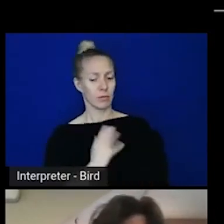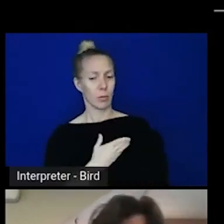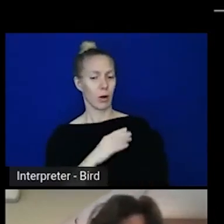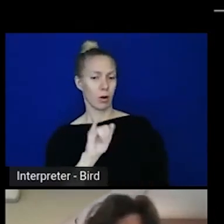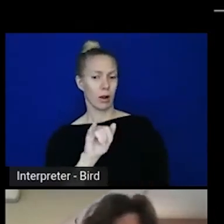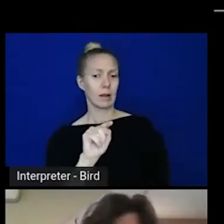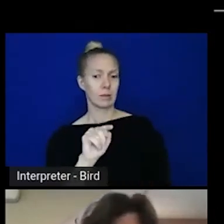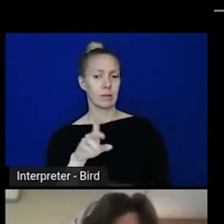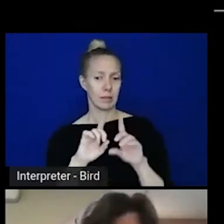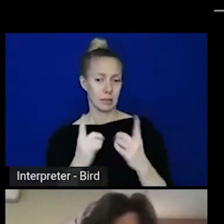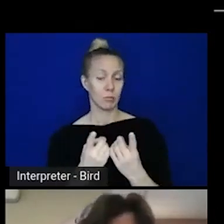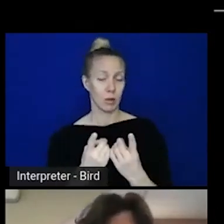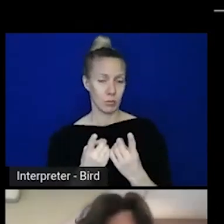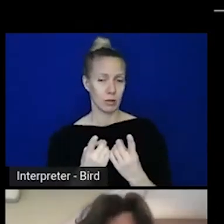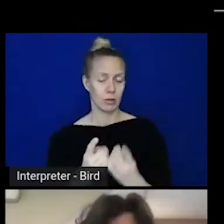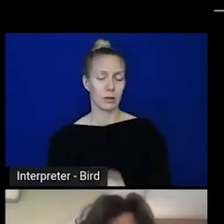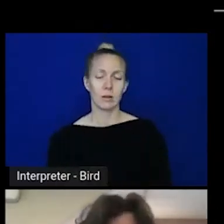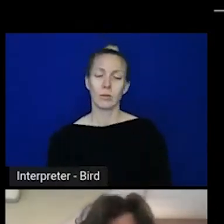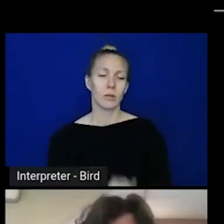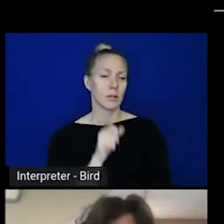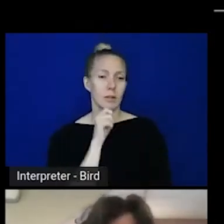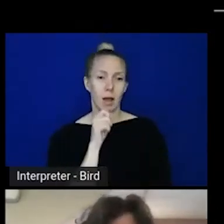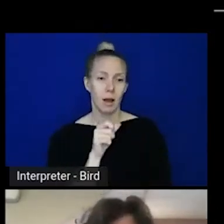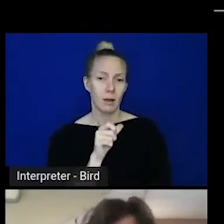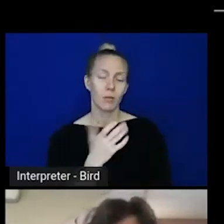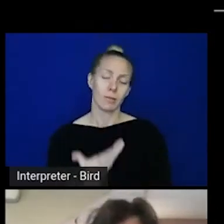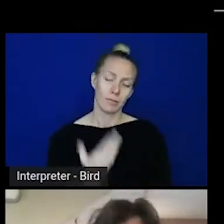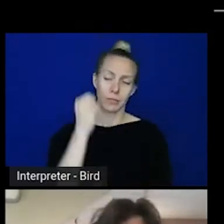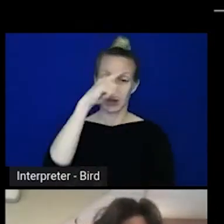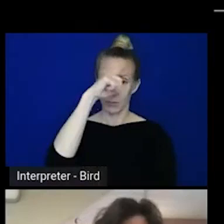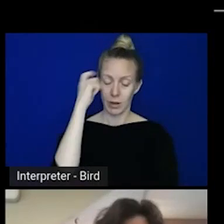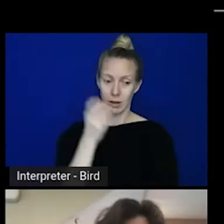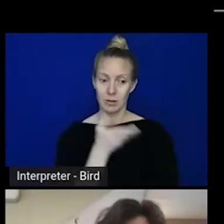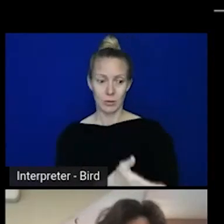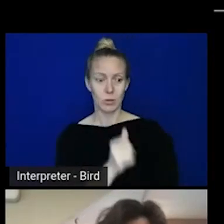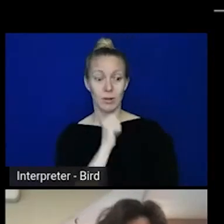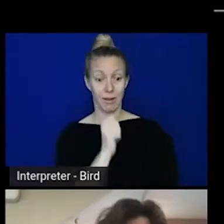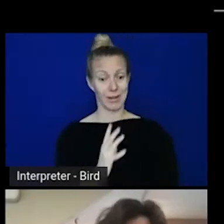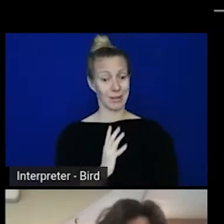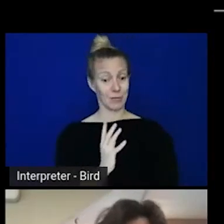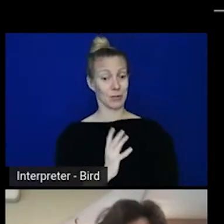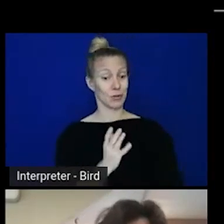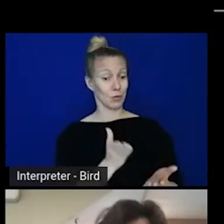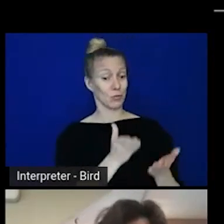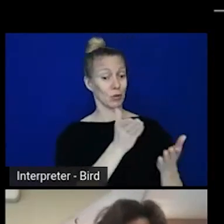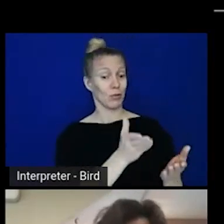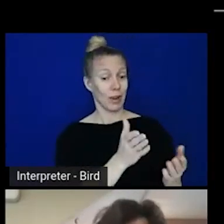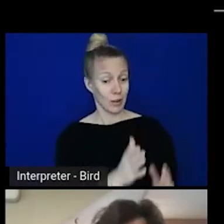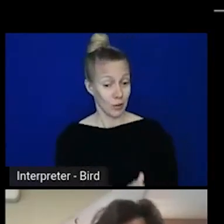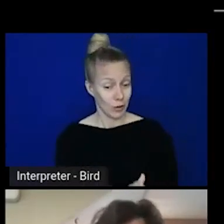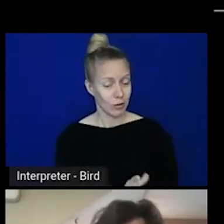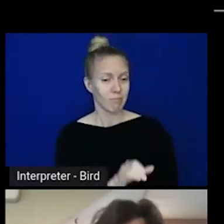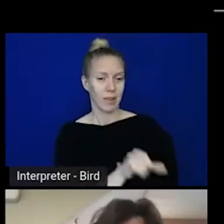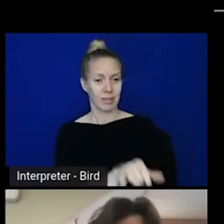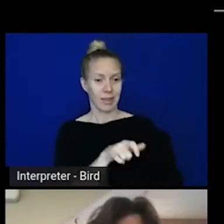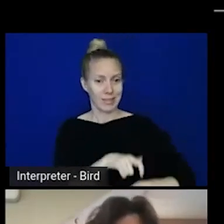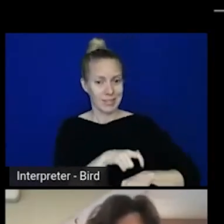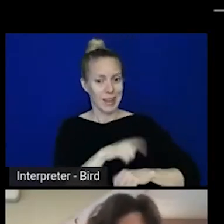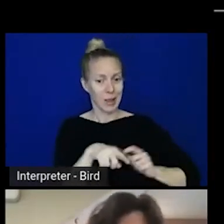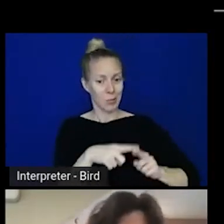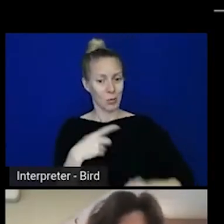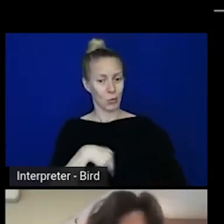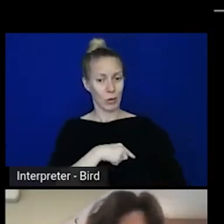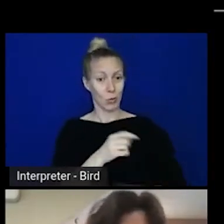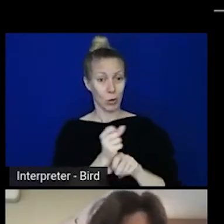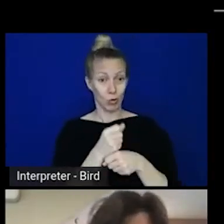was not a part of our. And so because this was not an official provider at the time when we were creating the solution, we did not